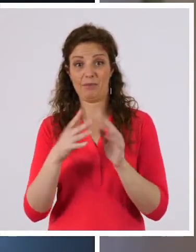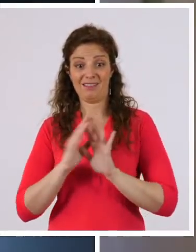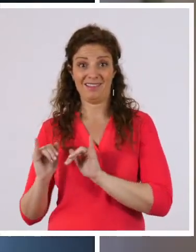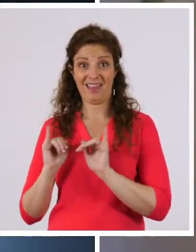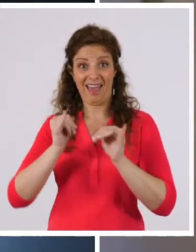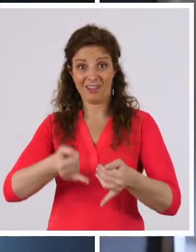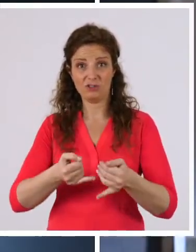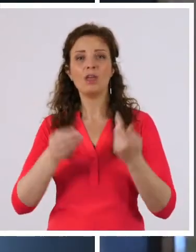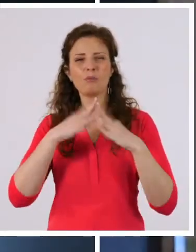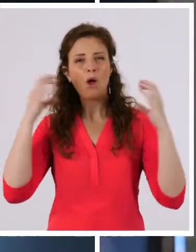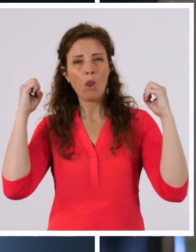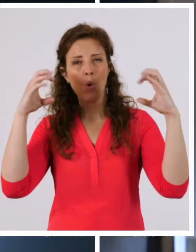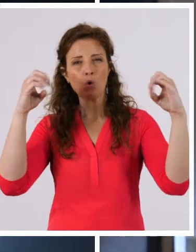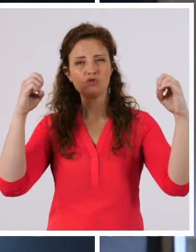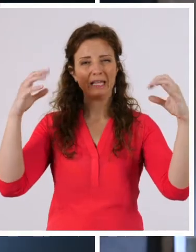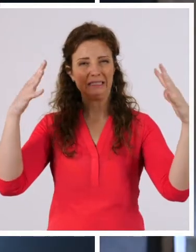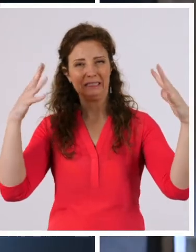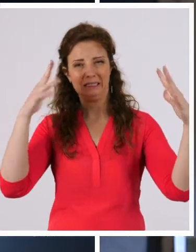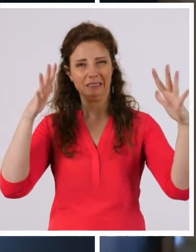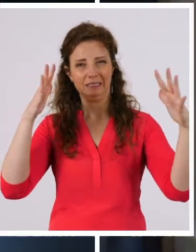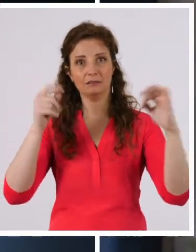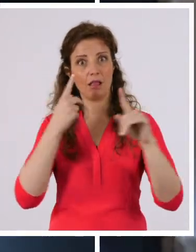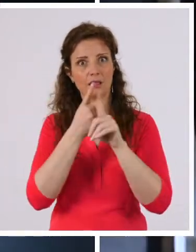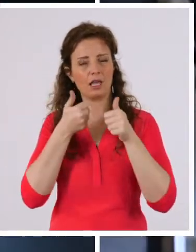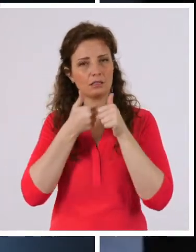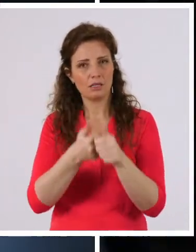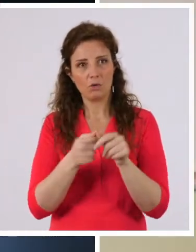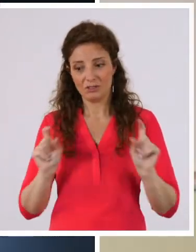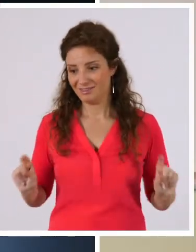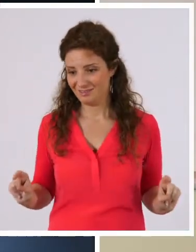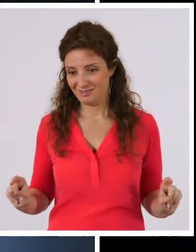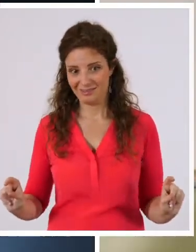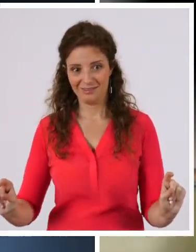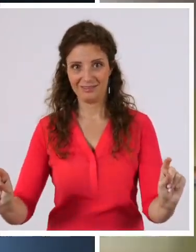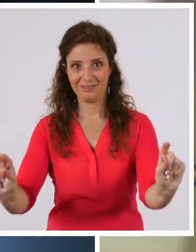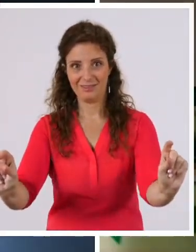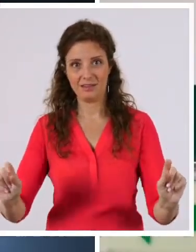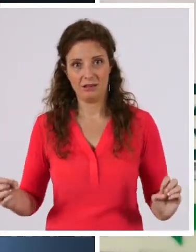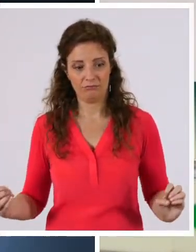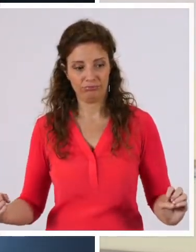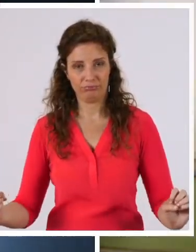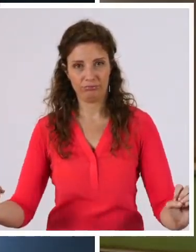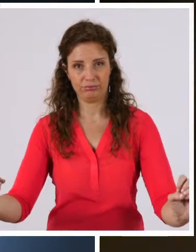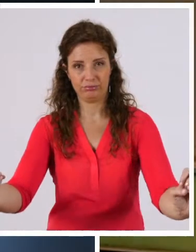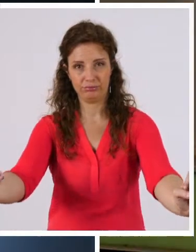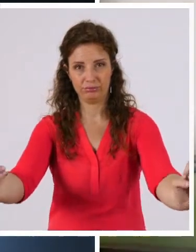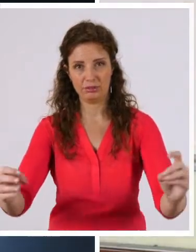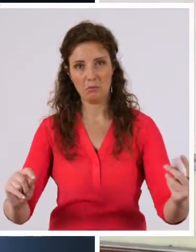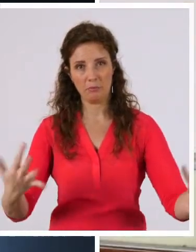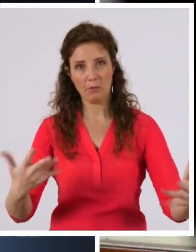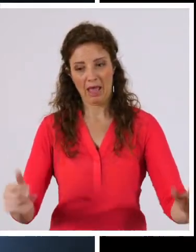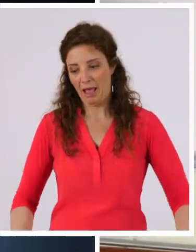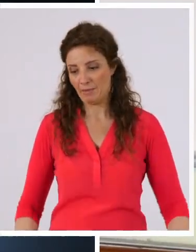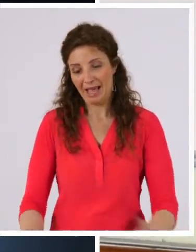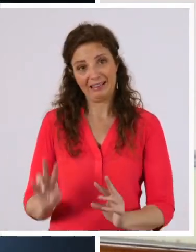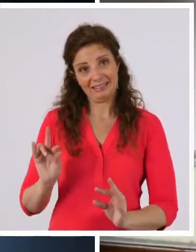Once you leave your cabin, if there isn't enough light, follow the fluorescent stripes on the walls of the corridors, set